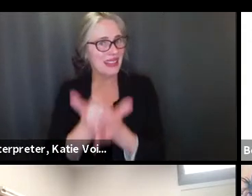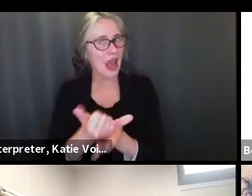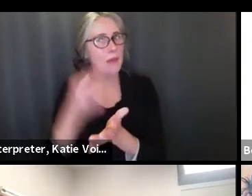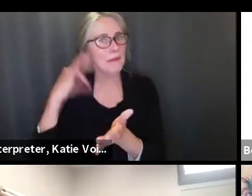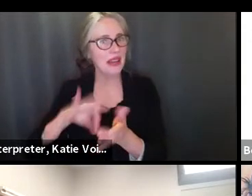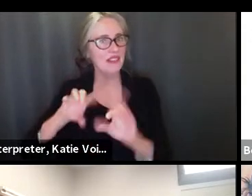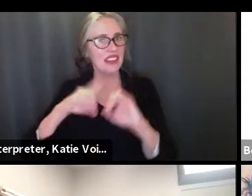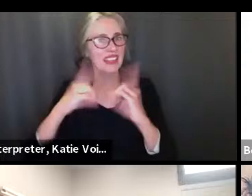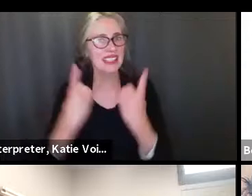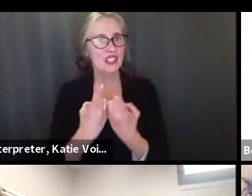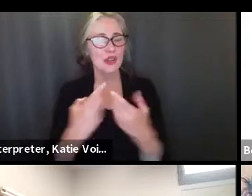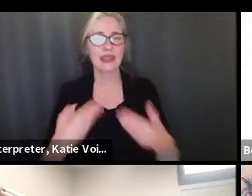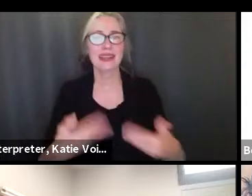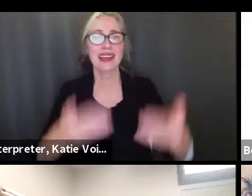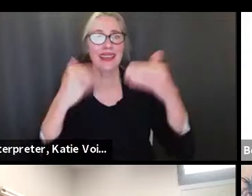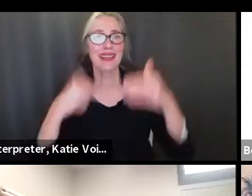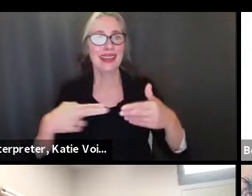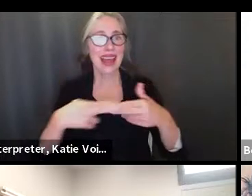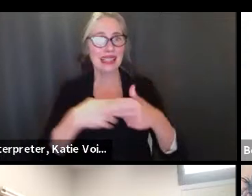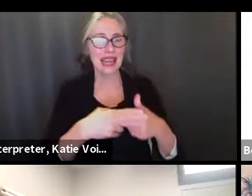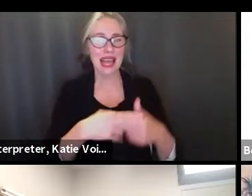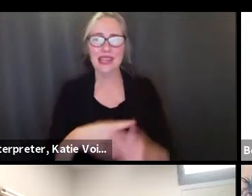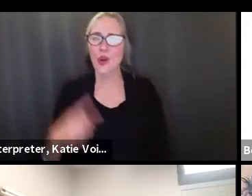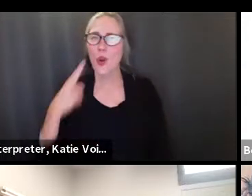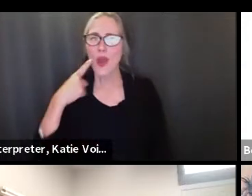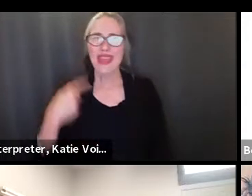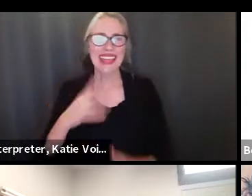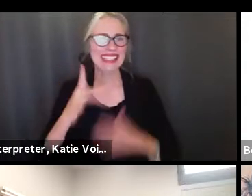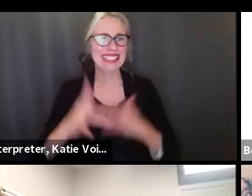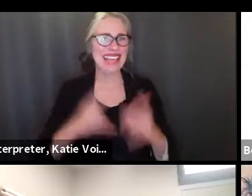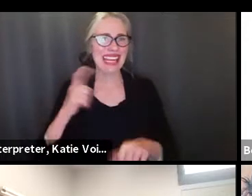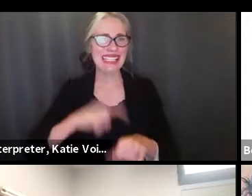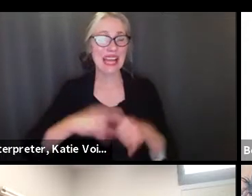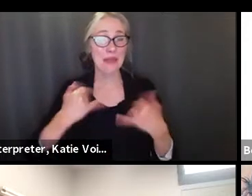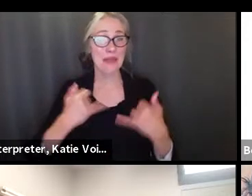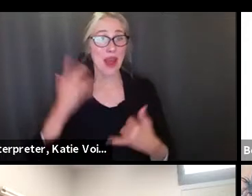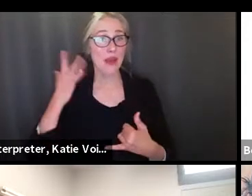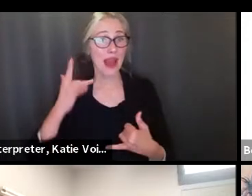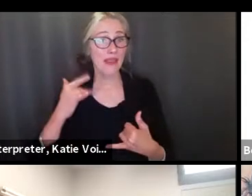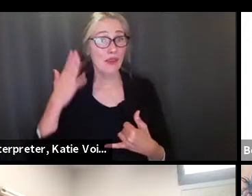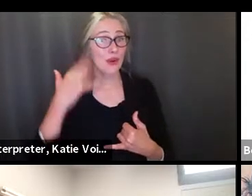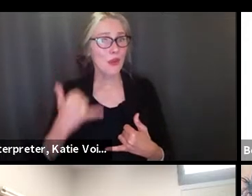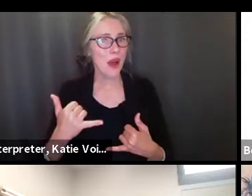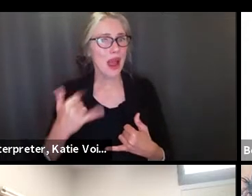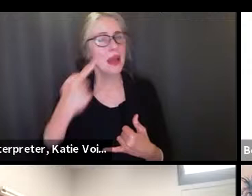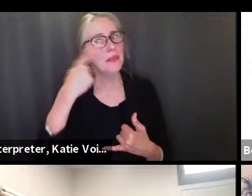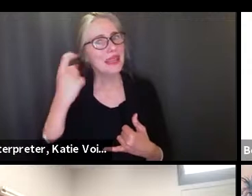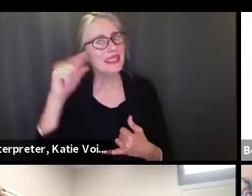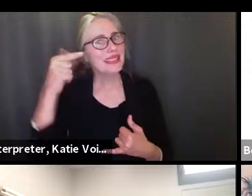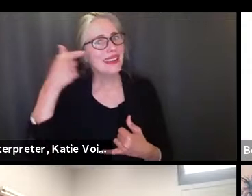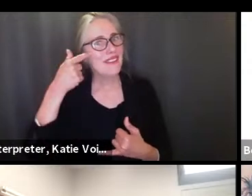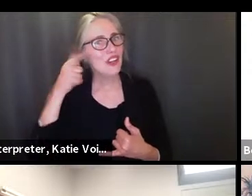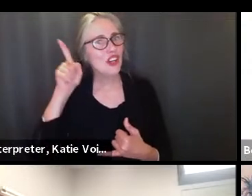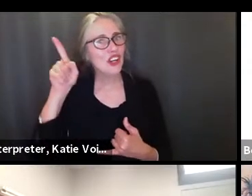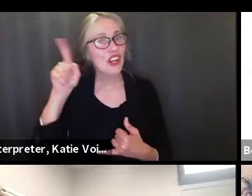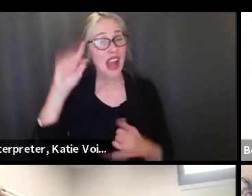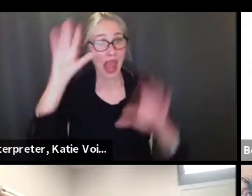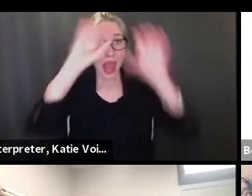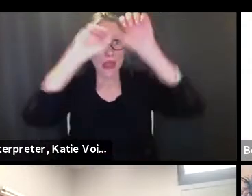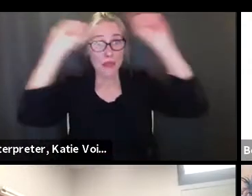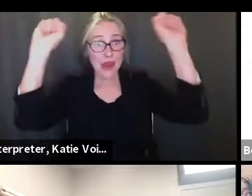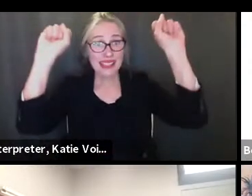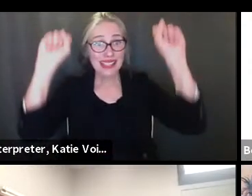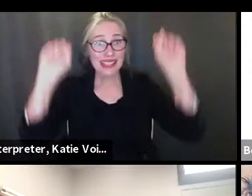But I would like to say that this is a really exciting time in California, as the governor and the president and the